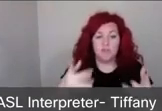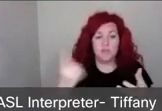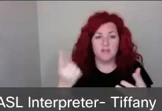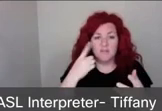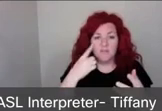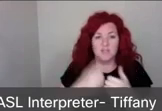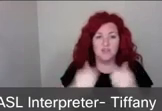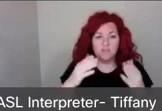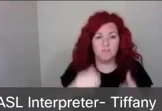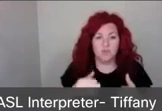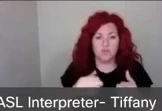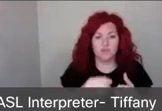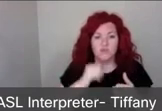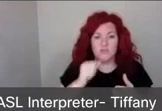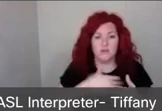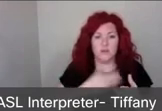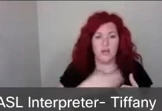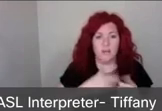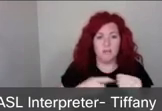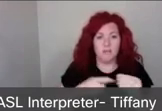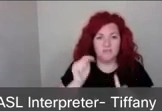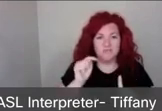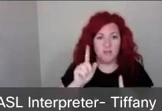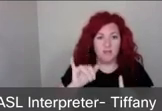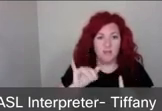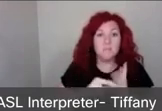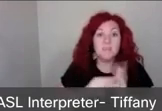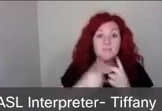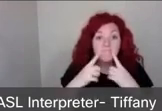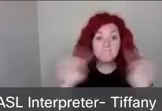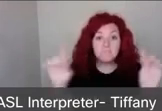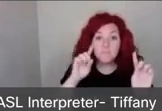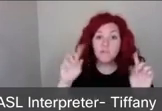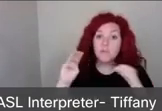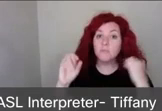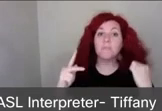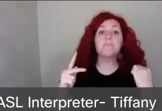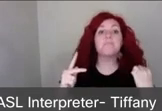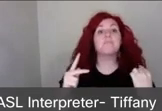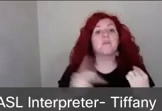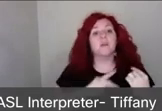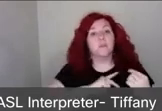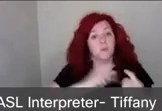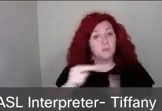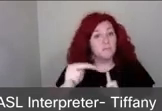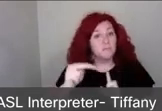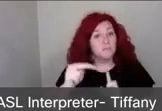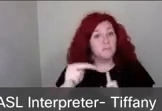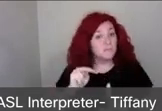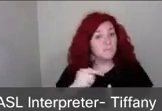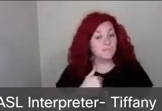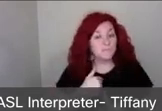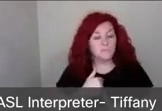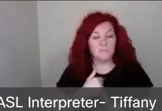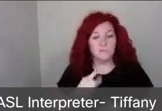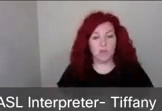stakeholder to be unhappy about. I'd say that's a true sign of success for a map. From a more personal perspective, I'm a longtime